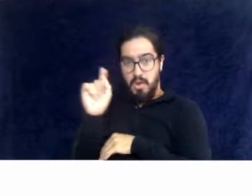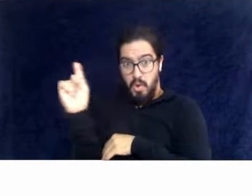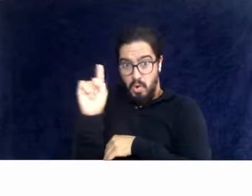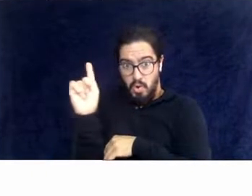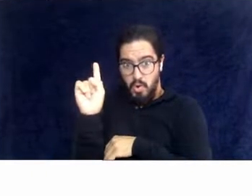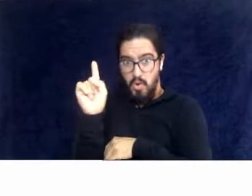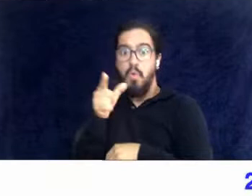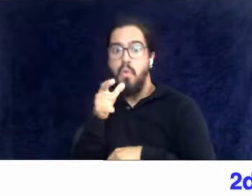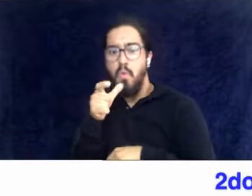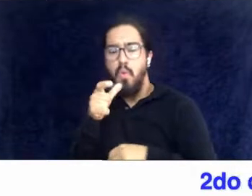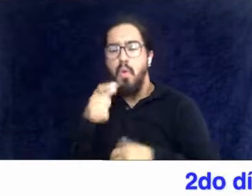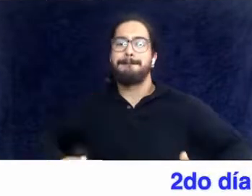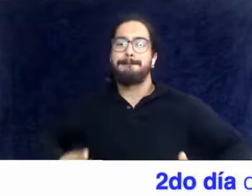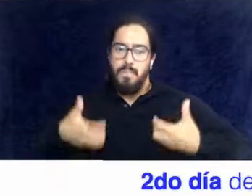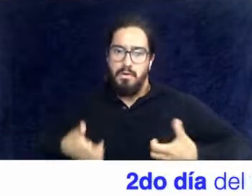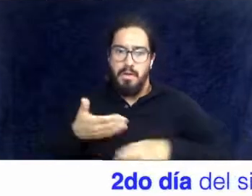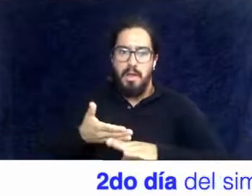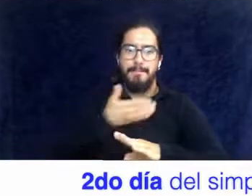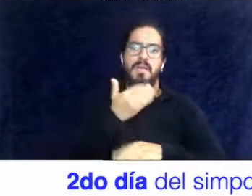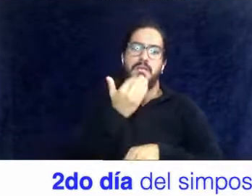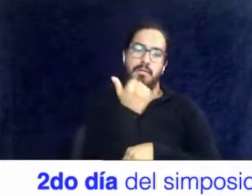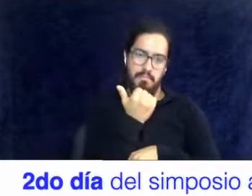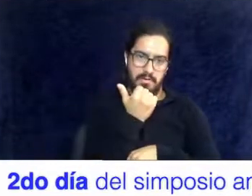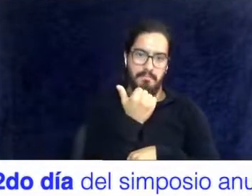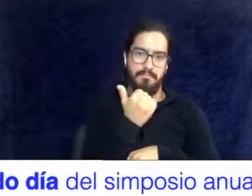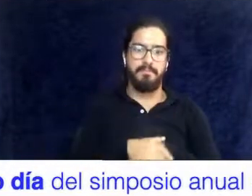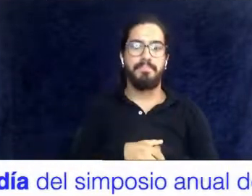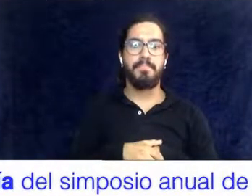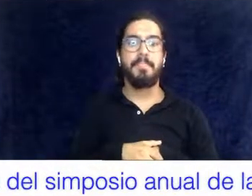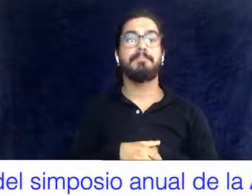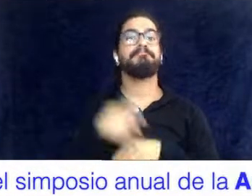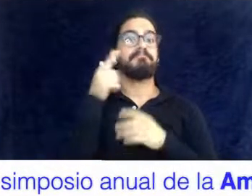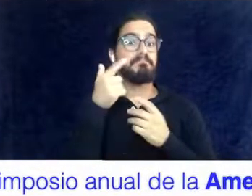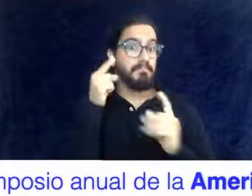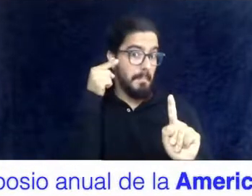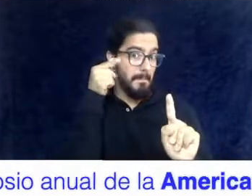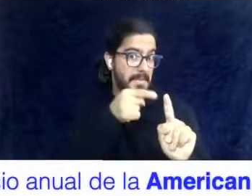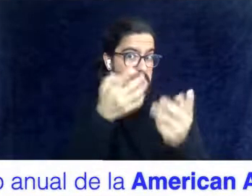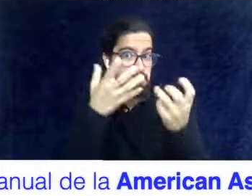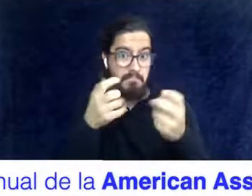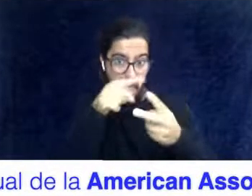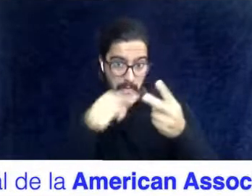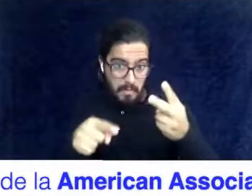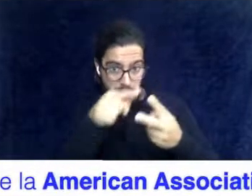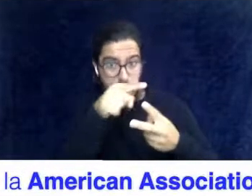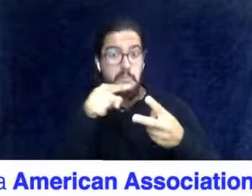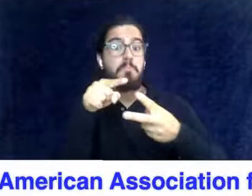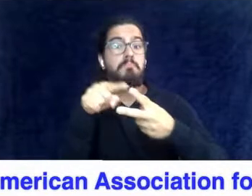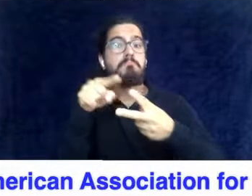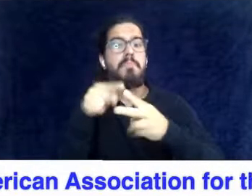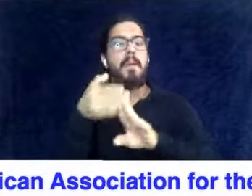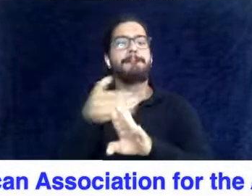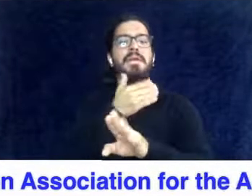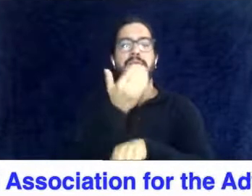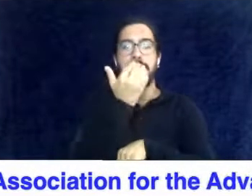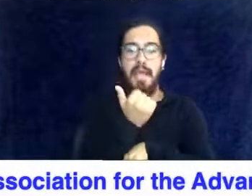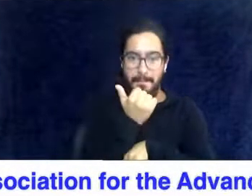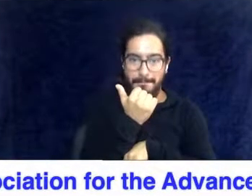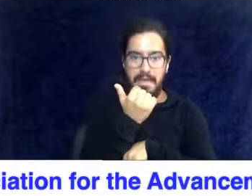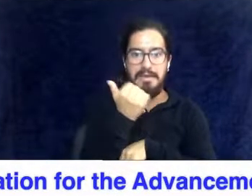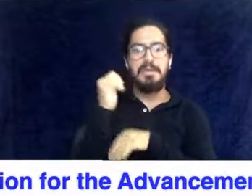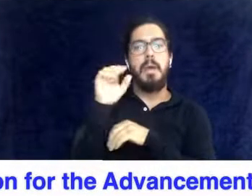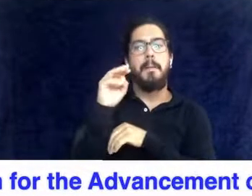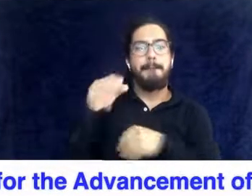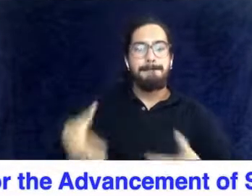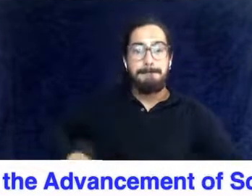were to characterize a cohort of prediabetic rhesus monkeys from the Caribbean Primate Research Center,